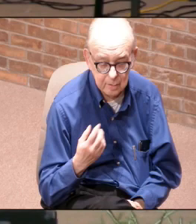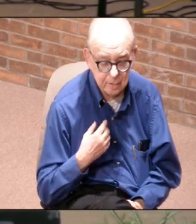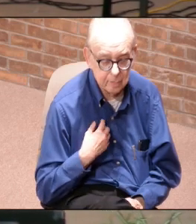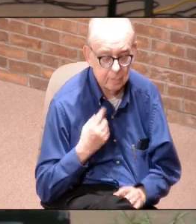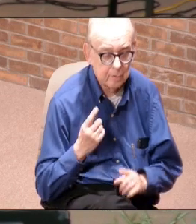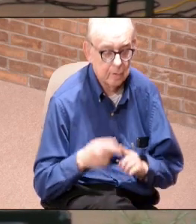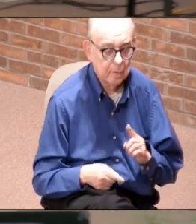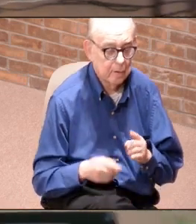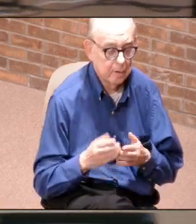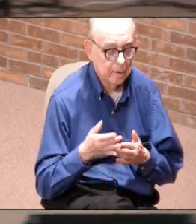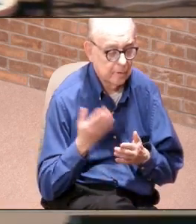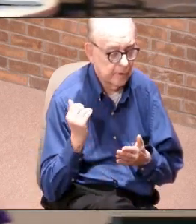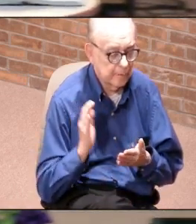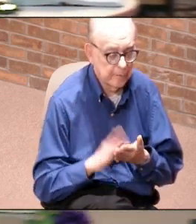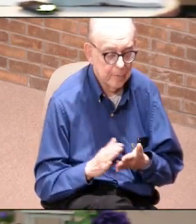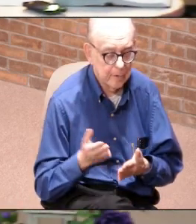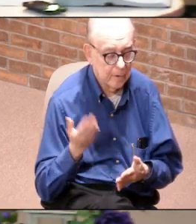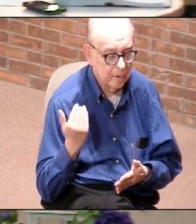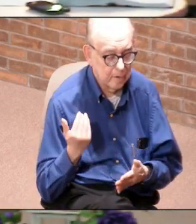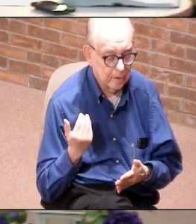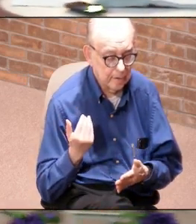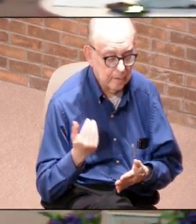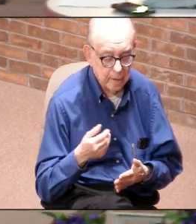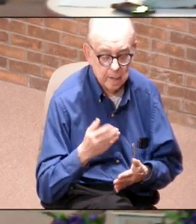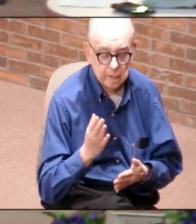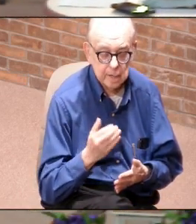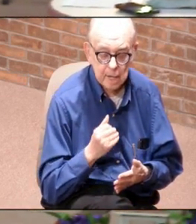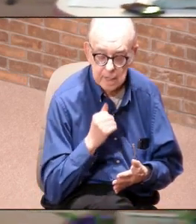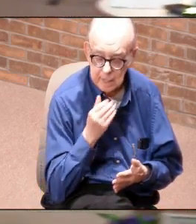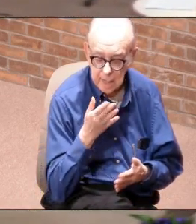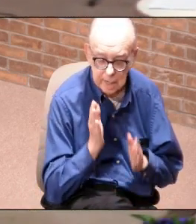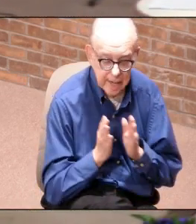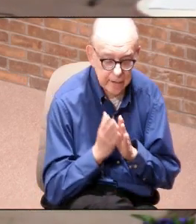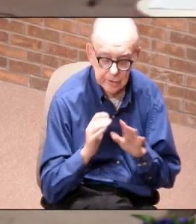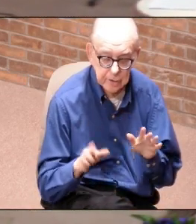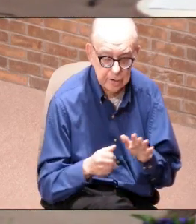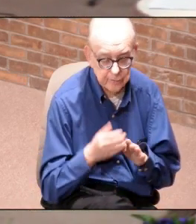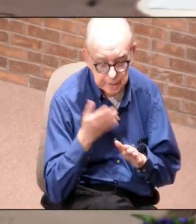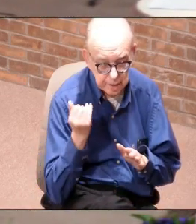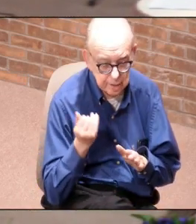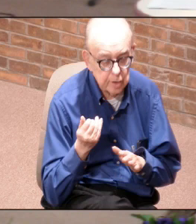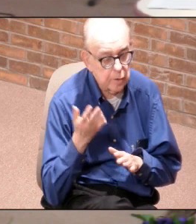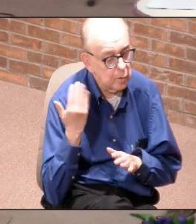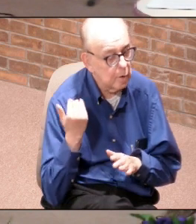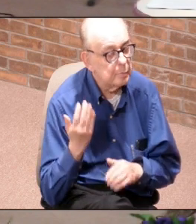I can't forget my past. God didn't ask you to forget your past.